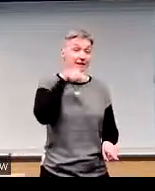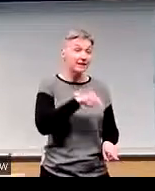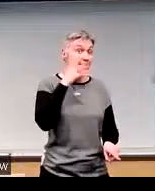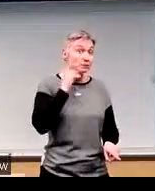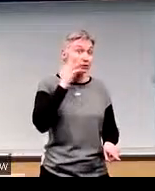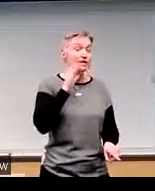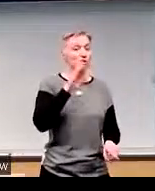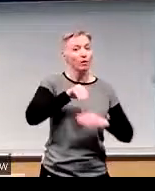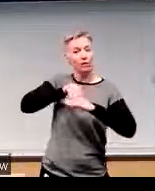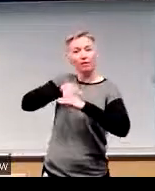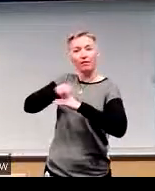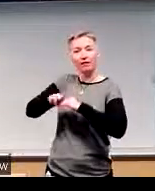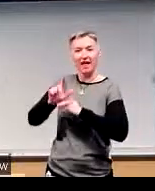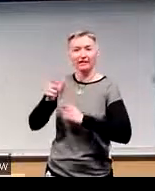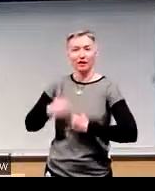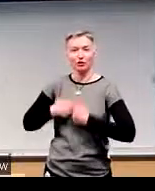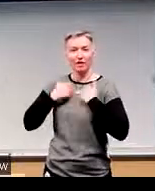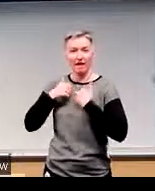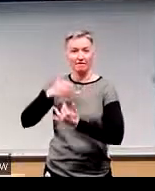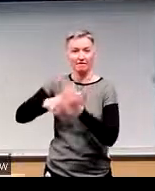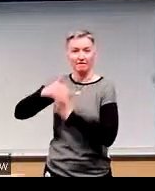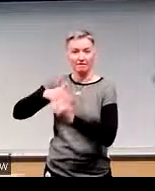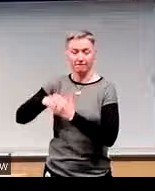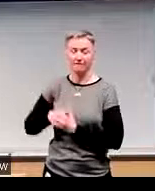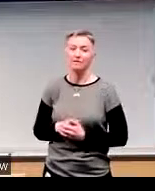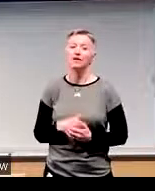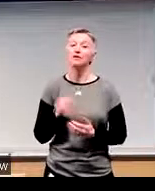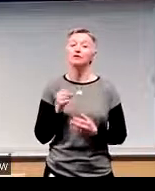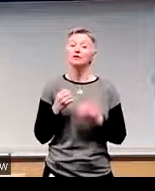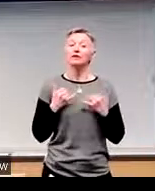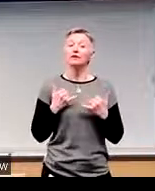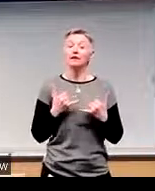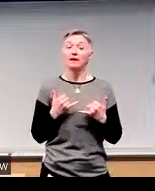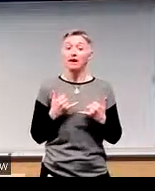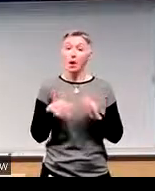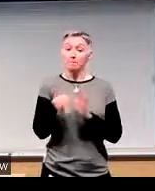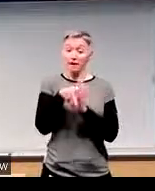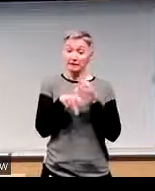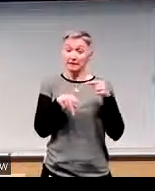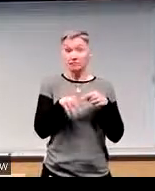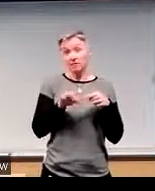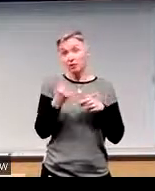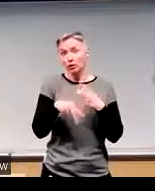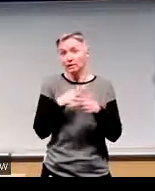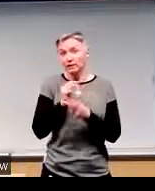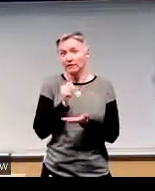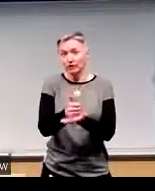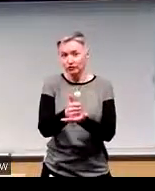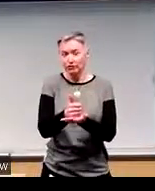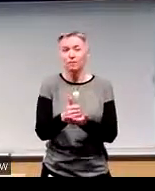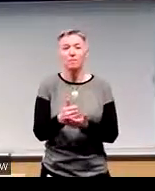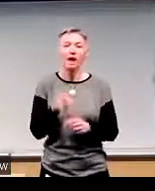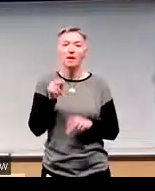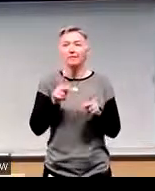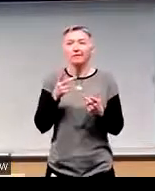social connectedness. So policies are an intervention that people live under their